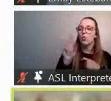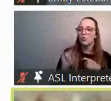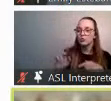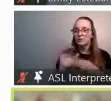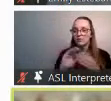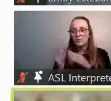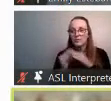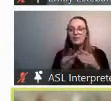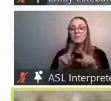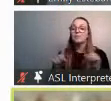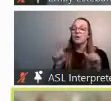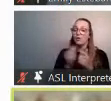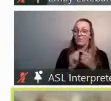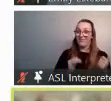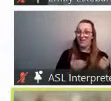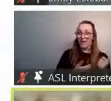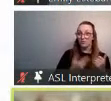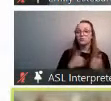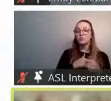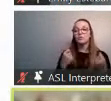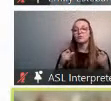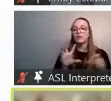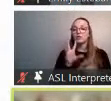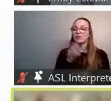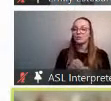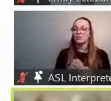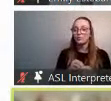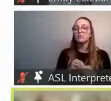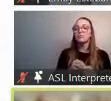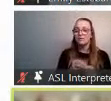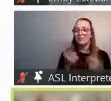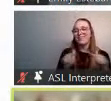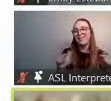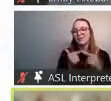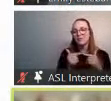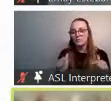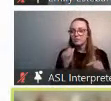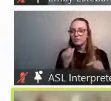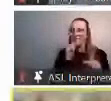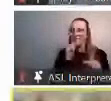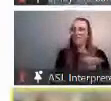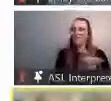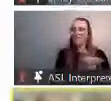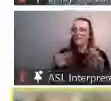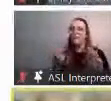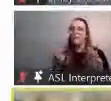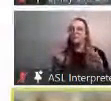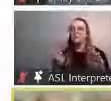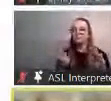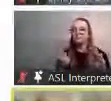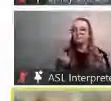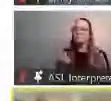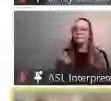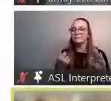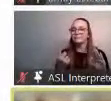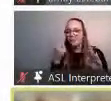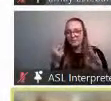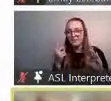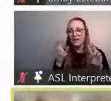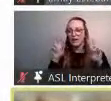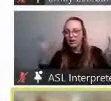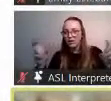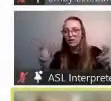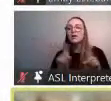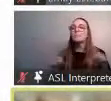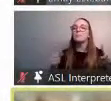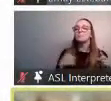ours, we definitely try to include some sort of inclusive language that doesn't necessarily label them as something, but more so try to provide that support in